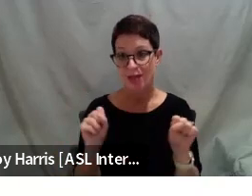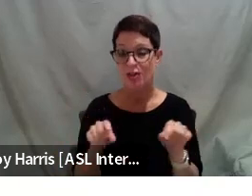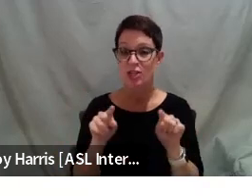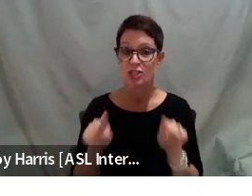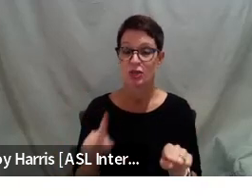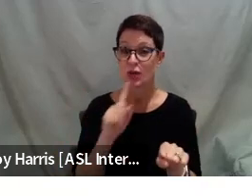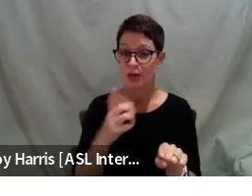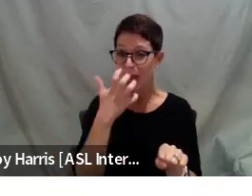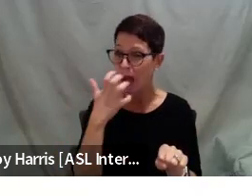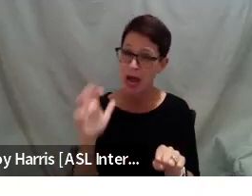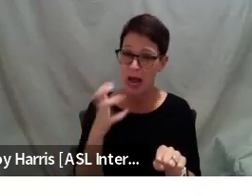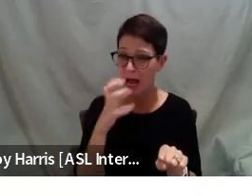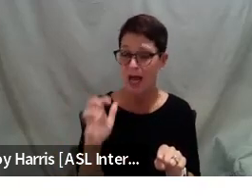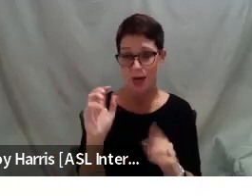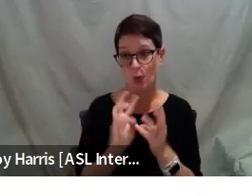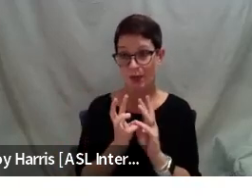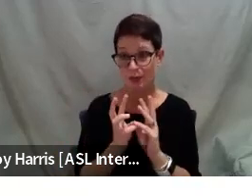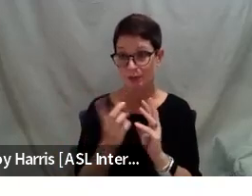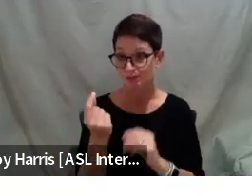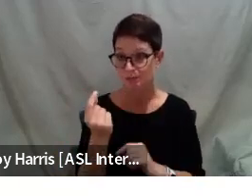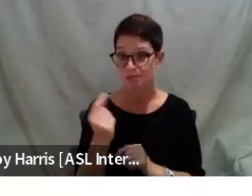during very hot weather.